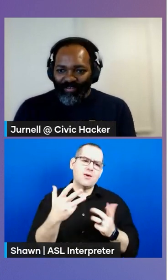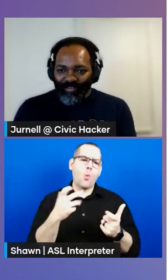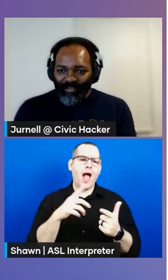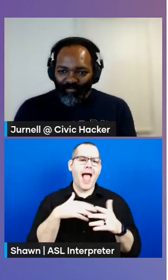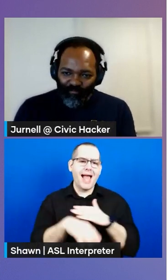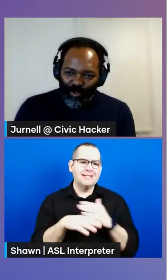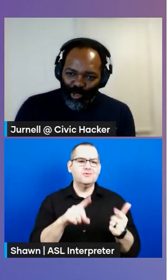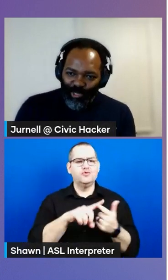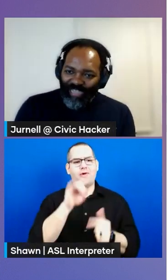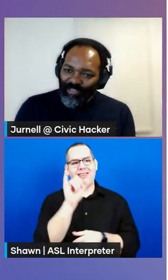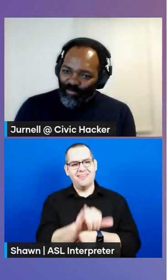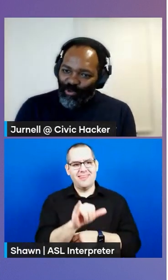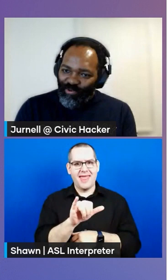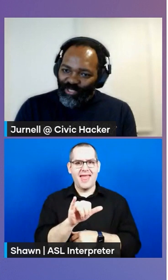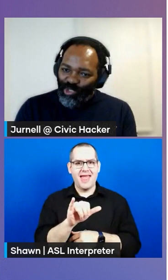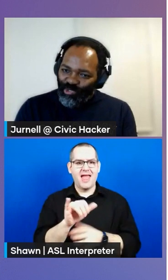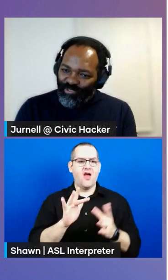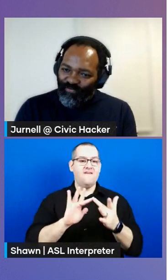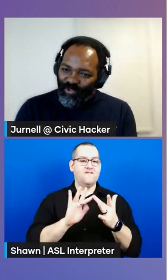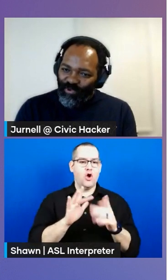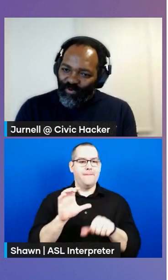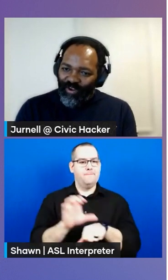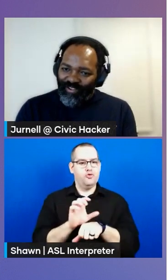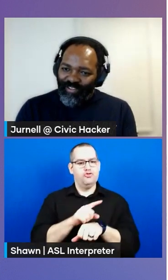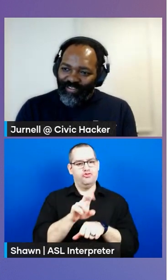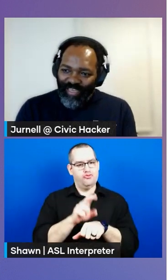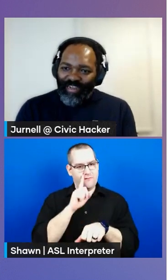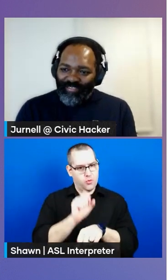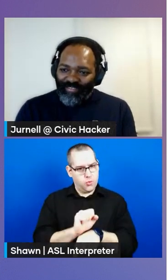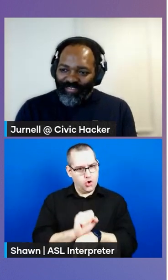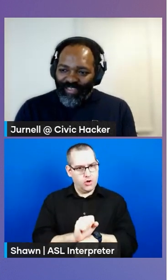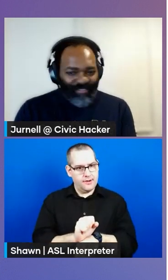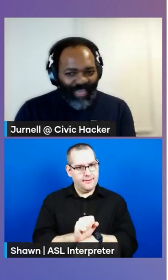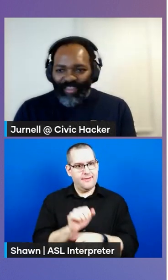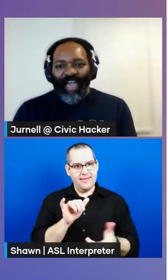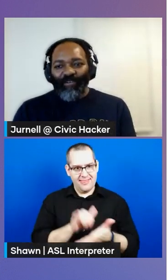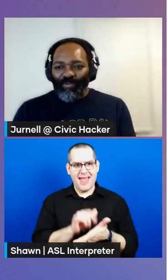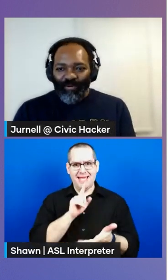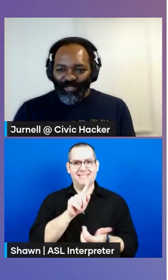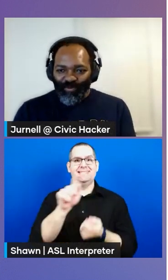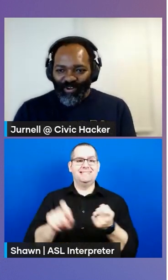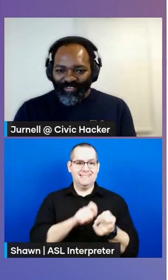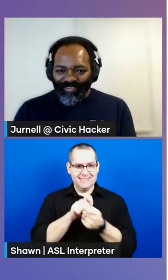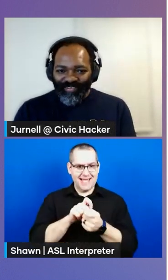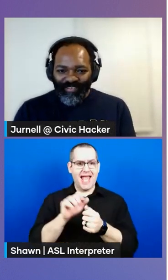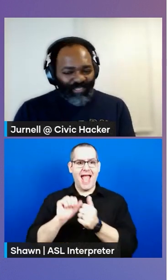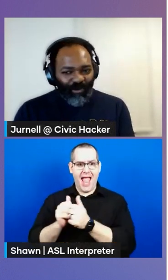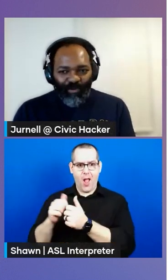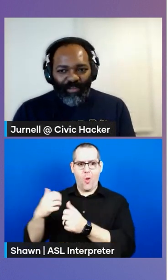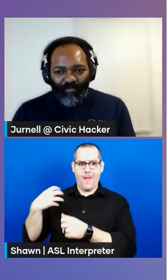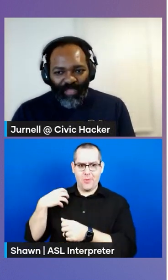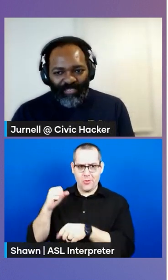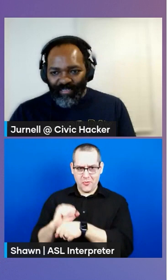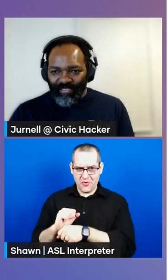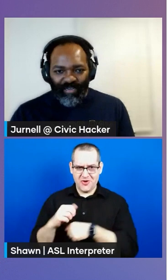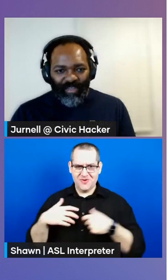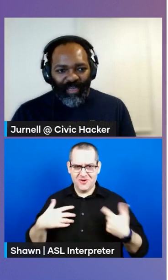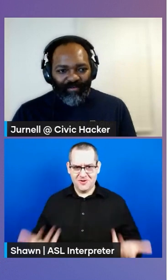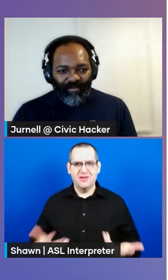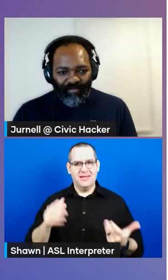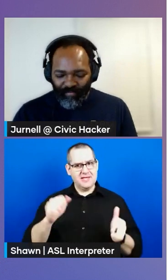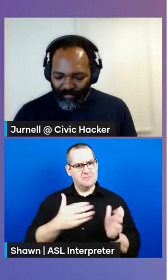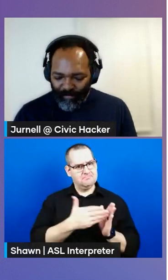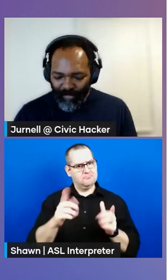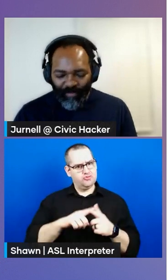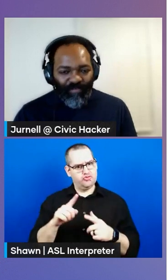that virtualized computer that you use for your work. That is exactly how employers work. And so we can extend this to the